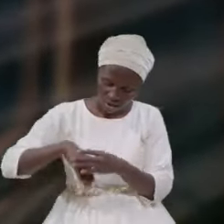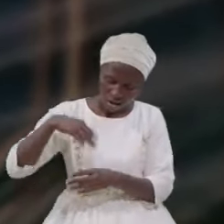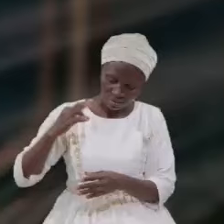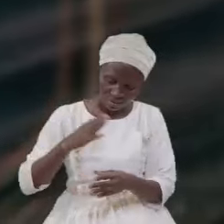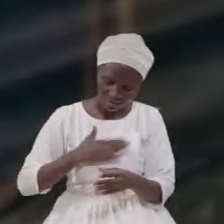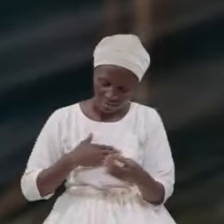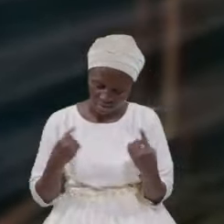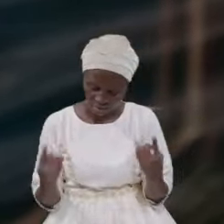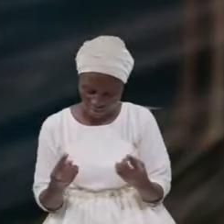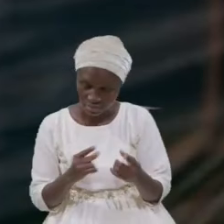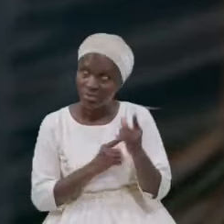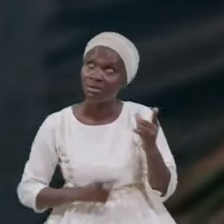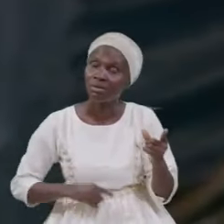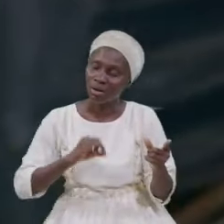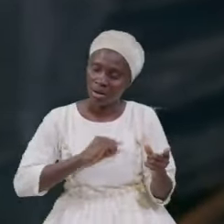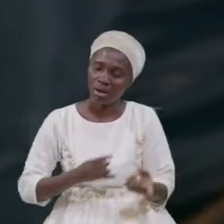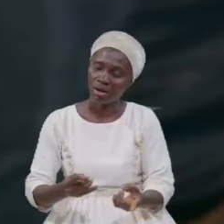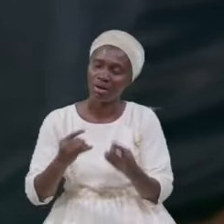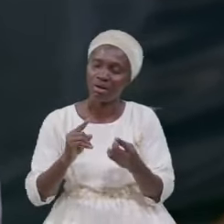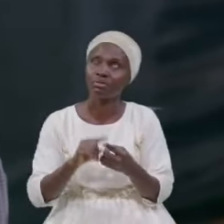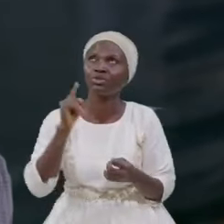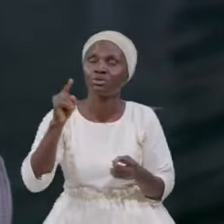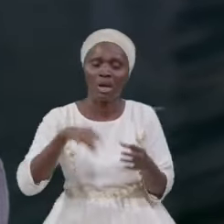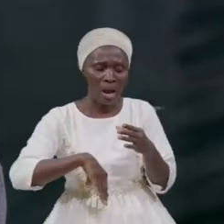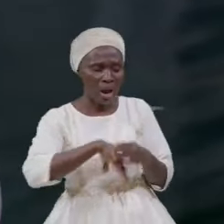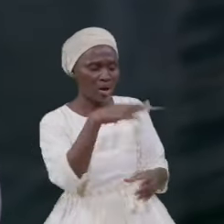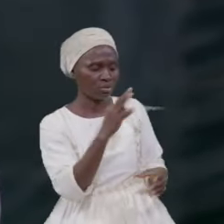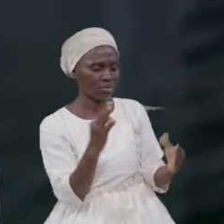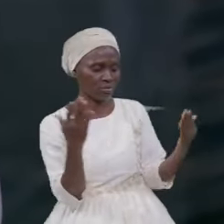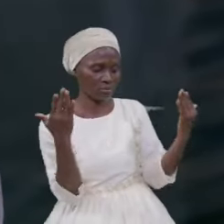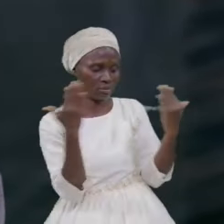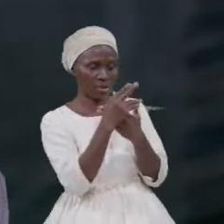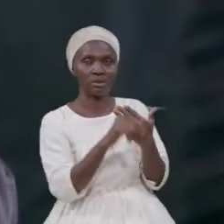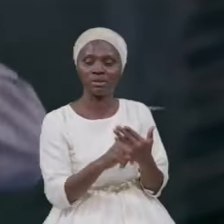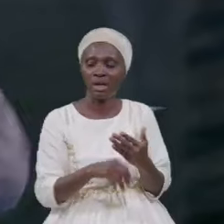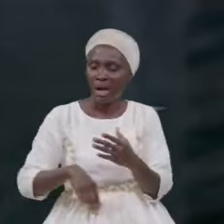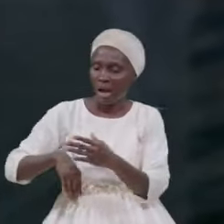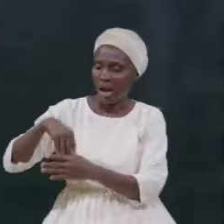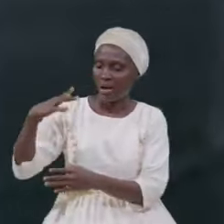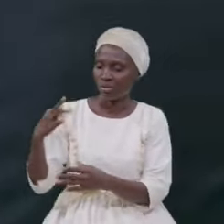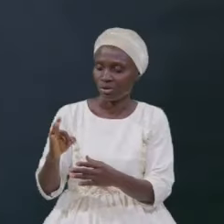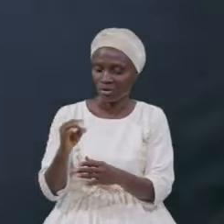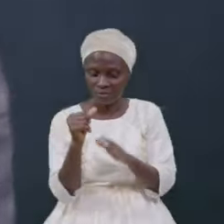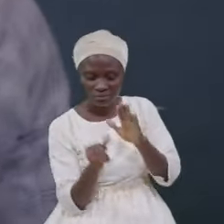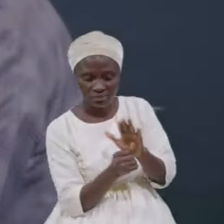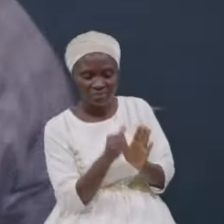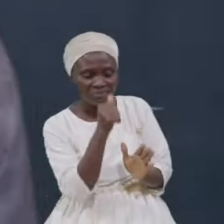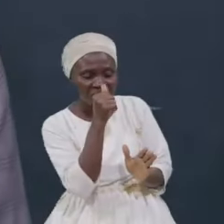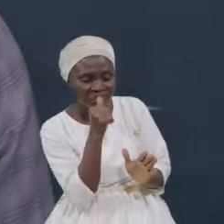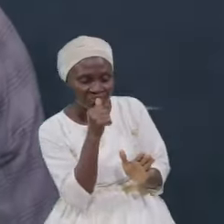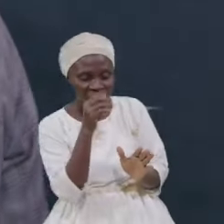of darkness, out of the secret cult, out of the